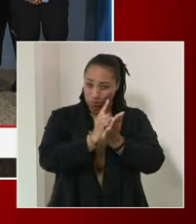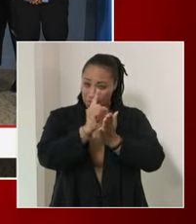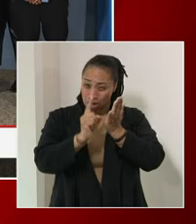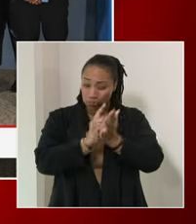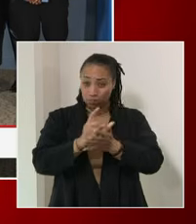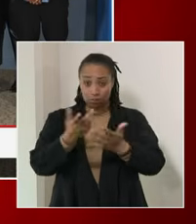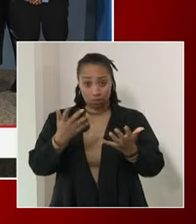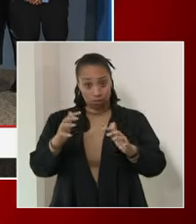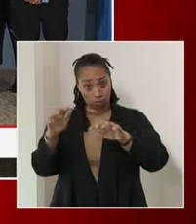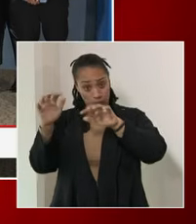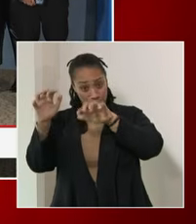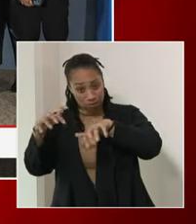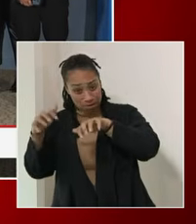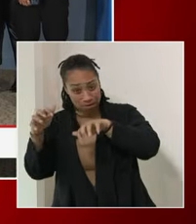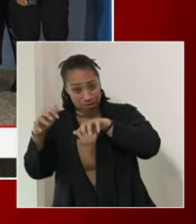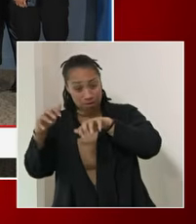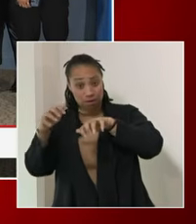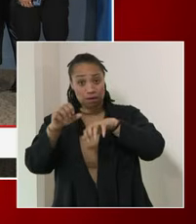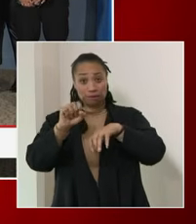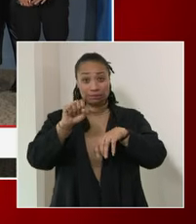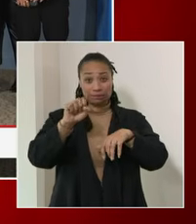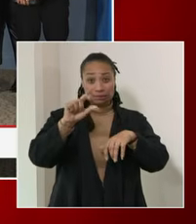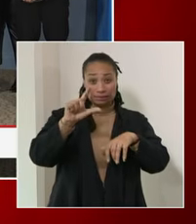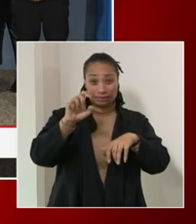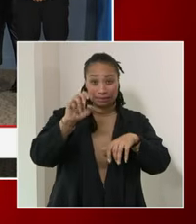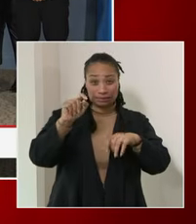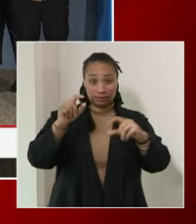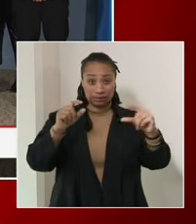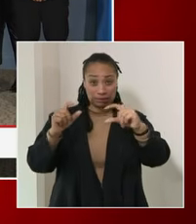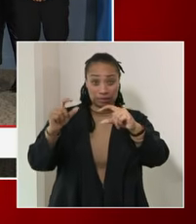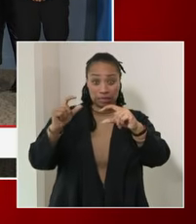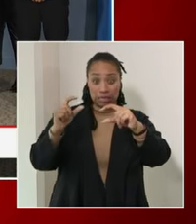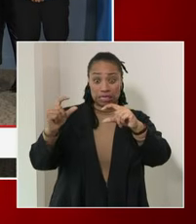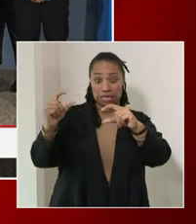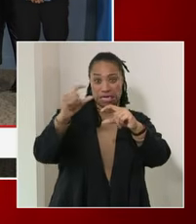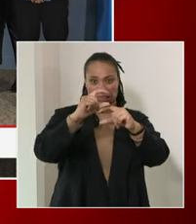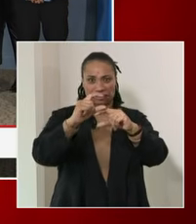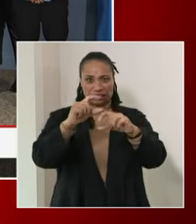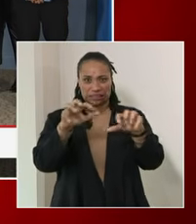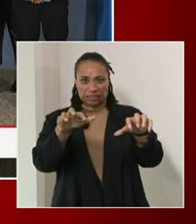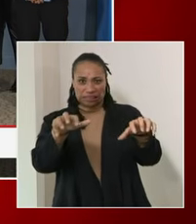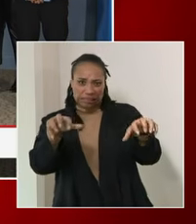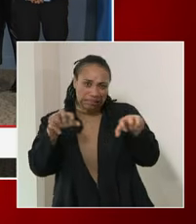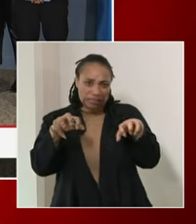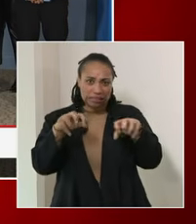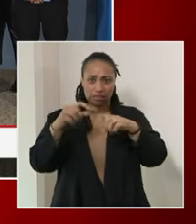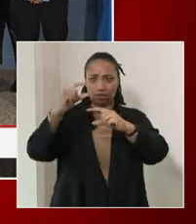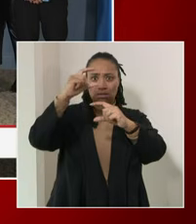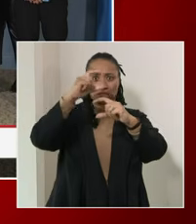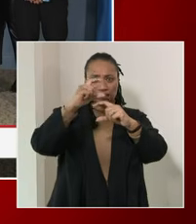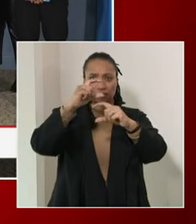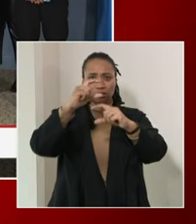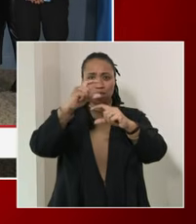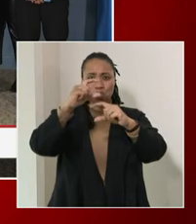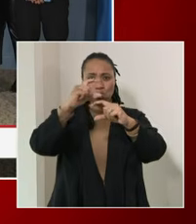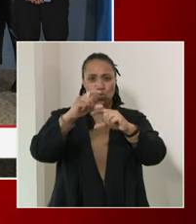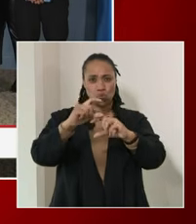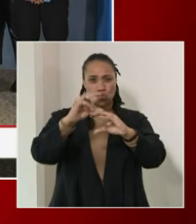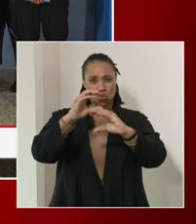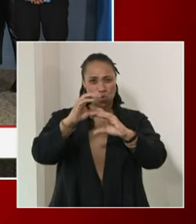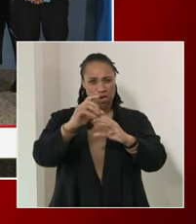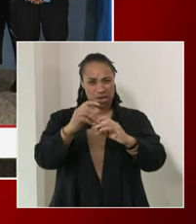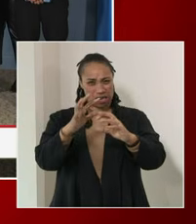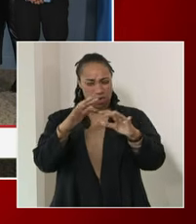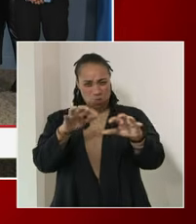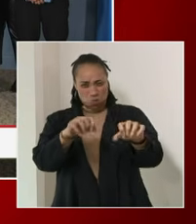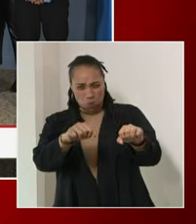by an historic run in our city of below freezing temperatures. And those are the